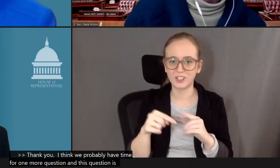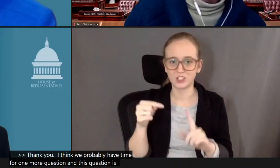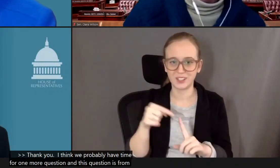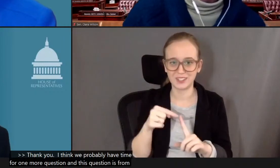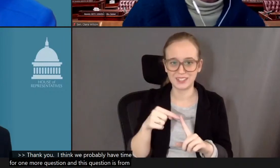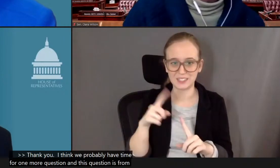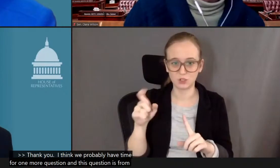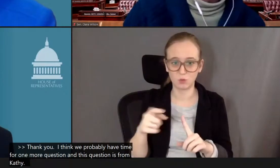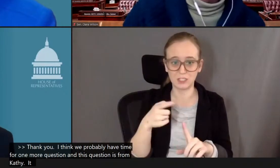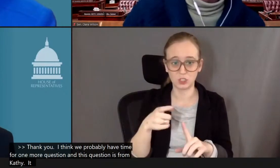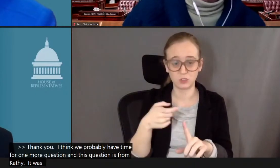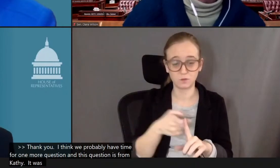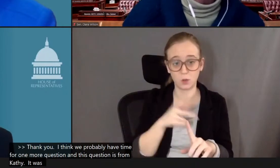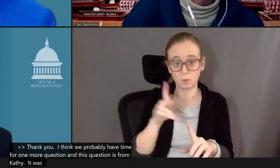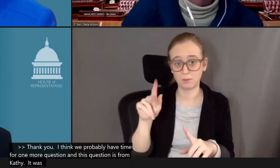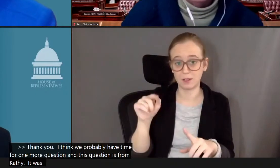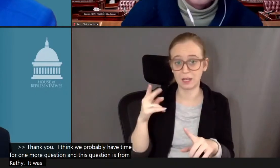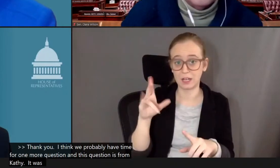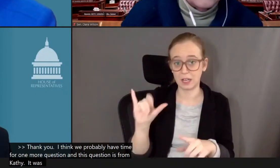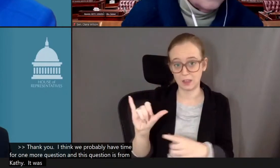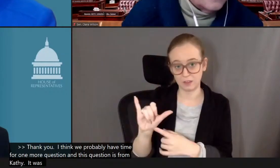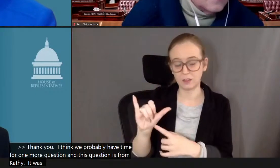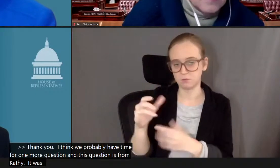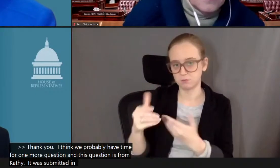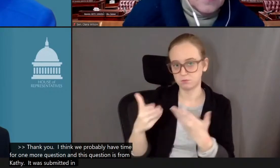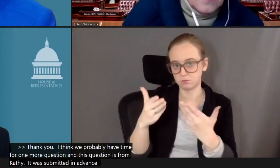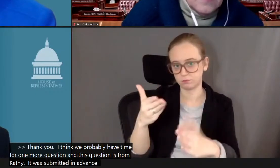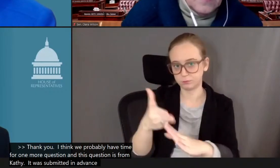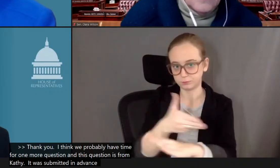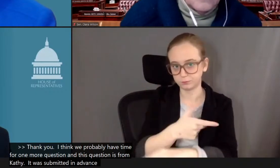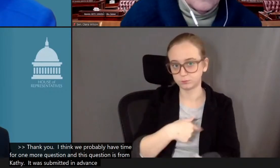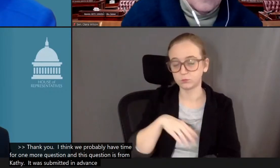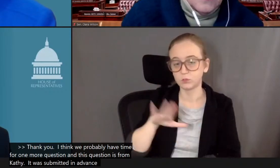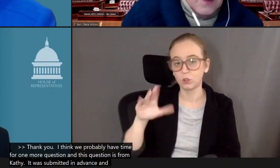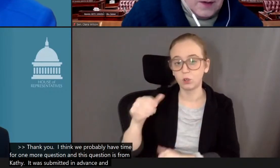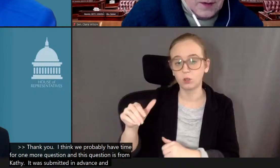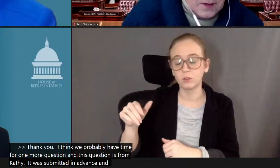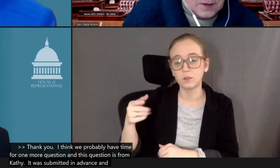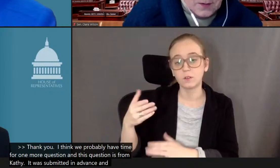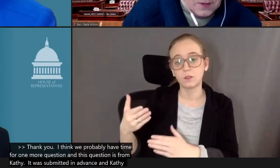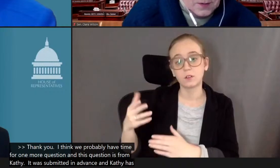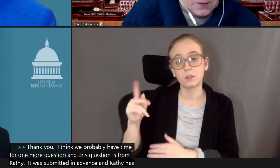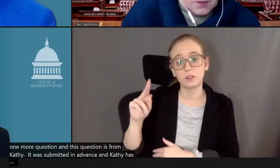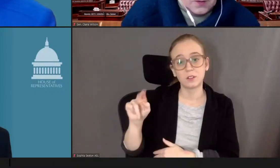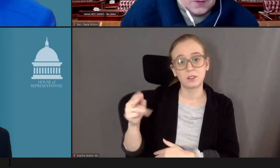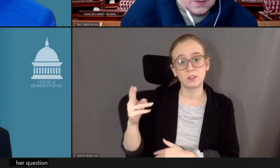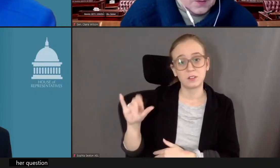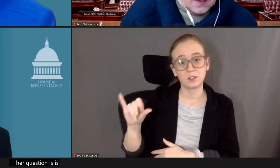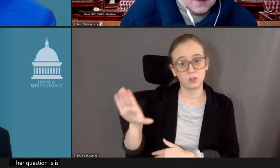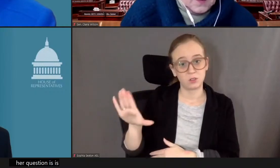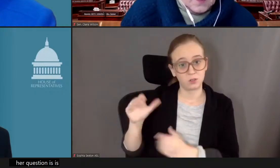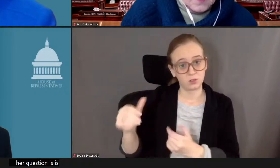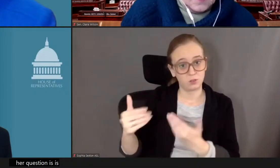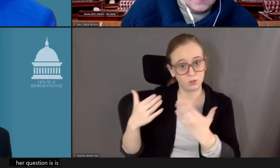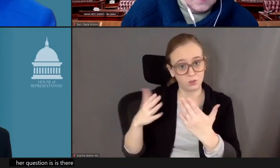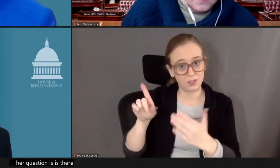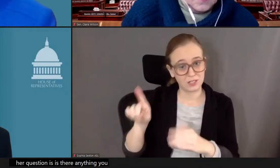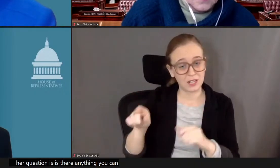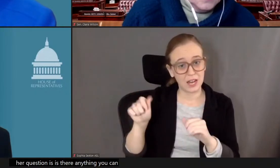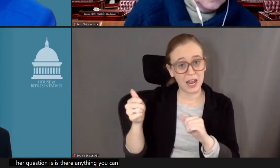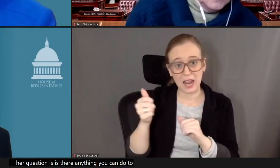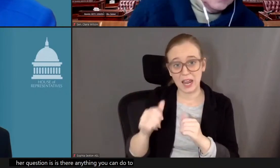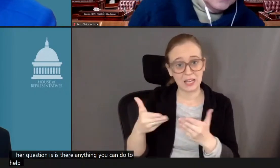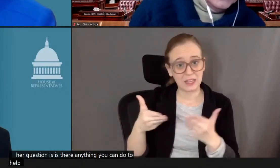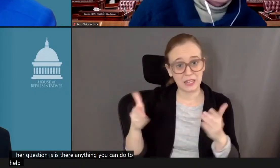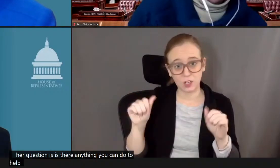in advance. And Kathy has her question is there anything you can do to help the overwhelmed Washington